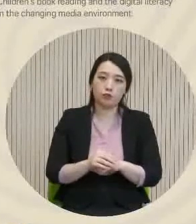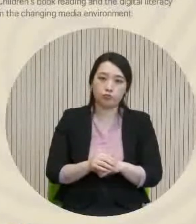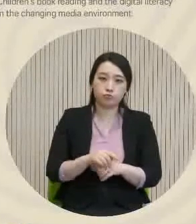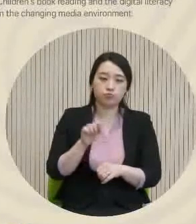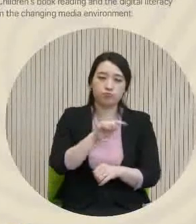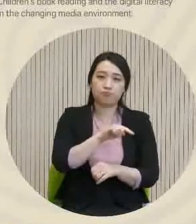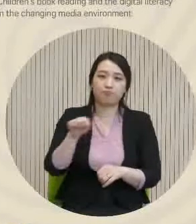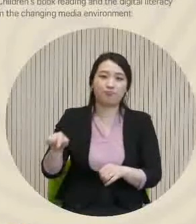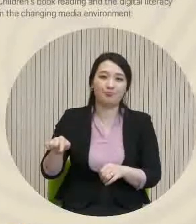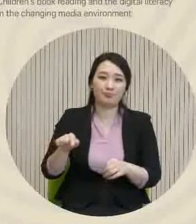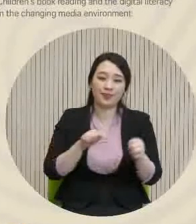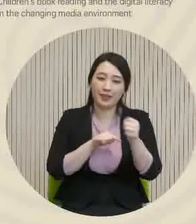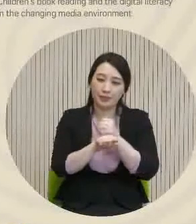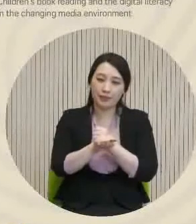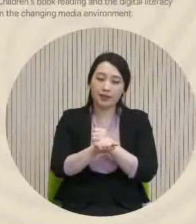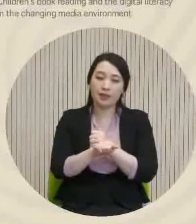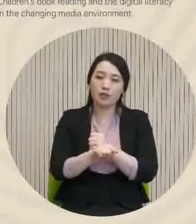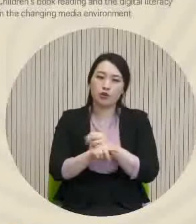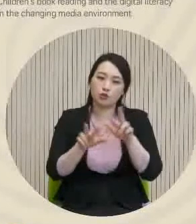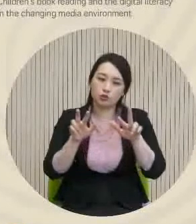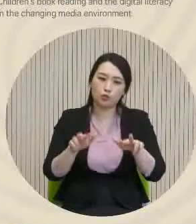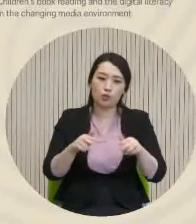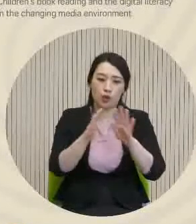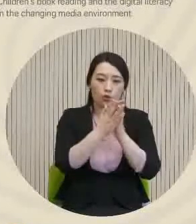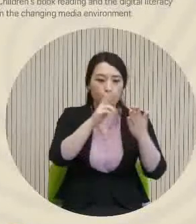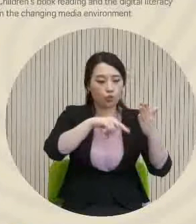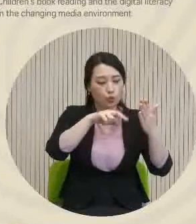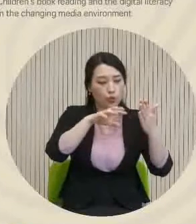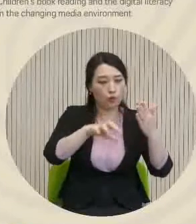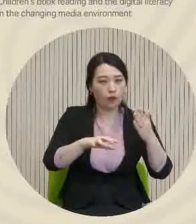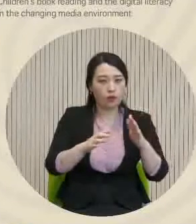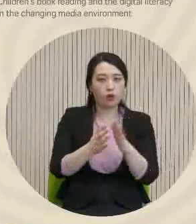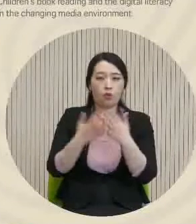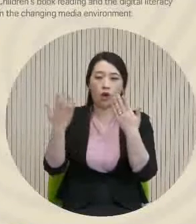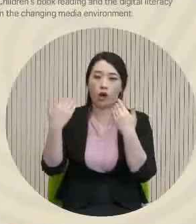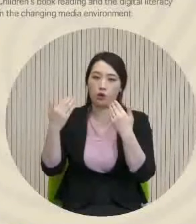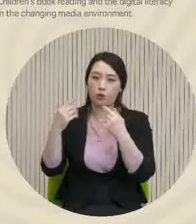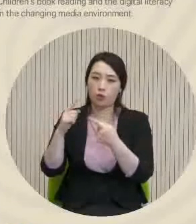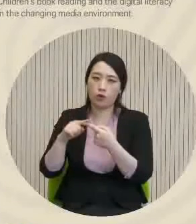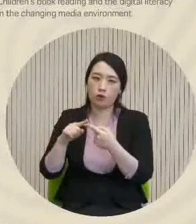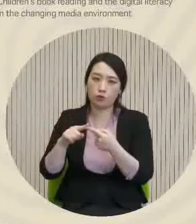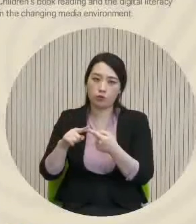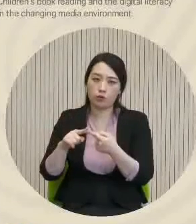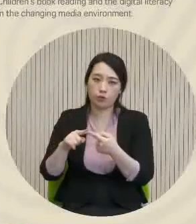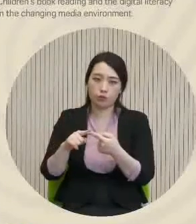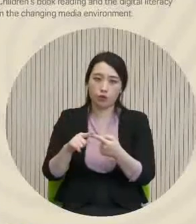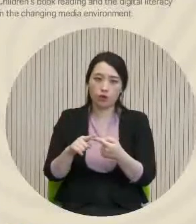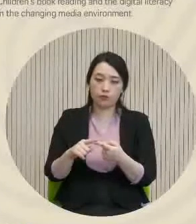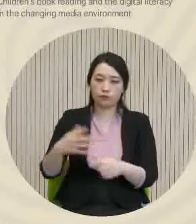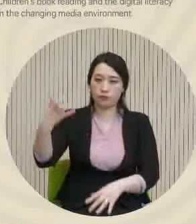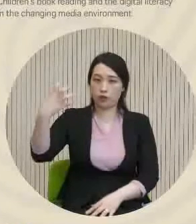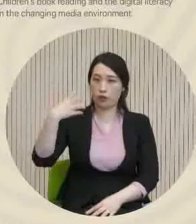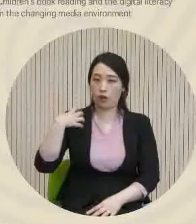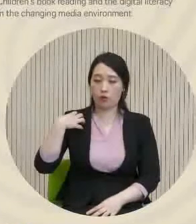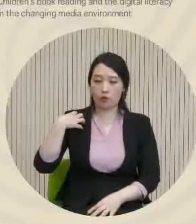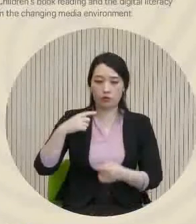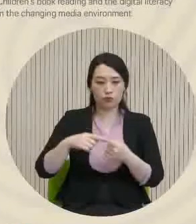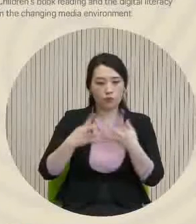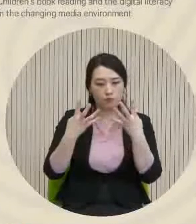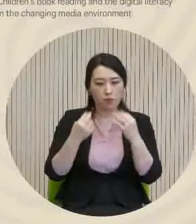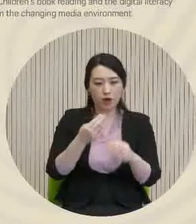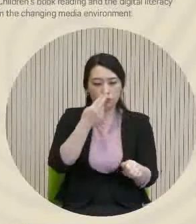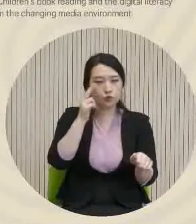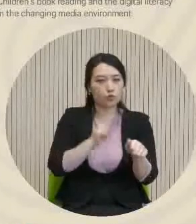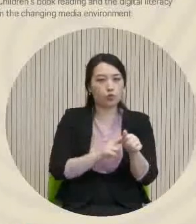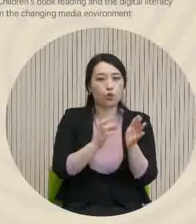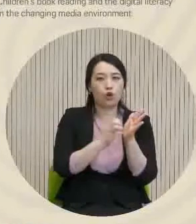than 25 years of history in terms of theory, but still, when it comes to practice, we have